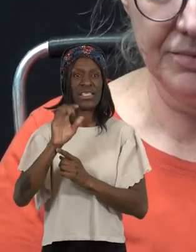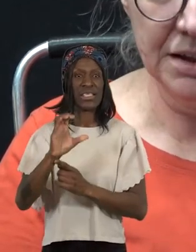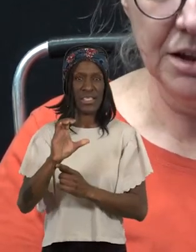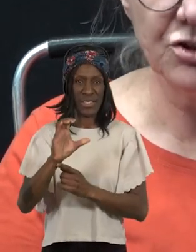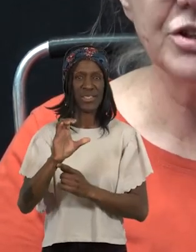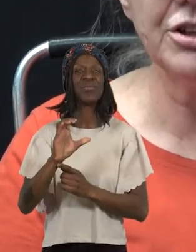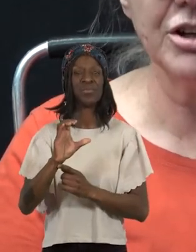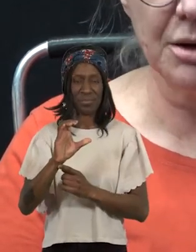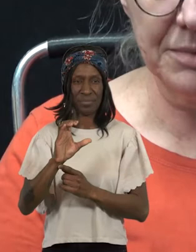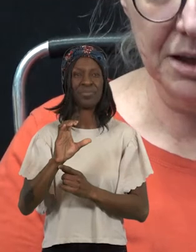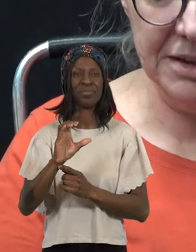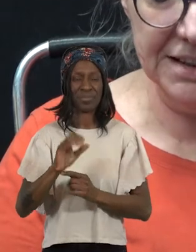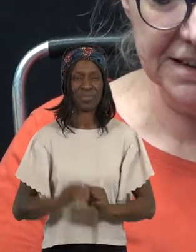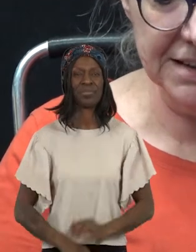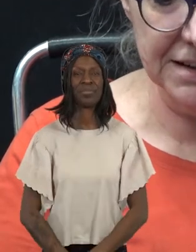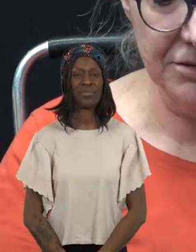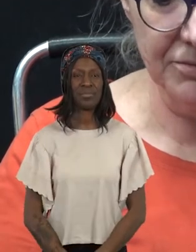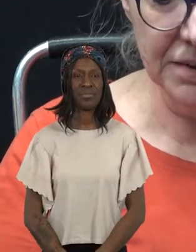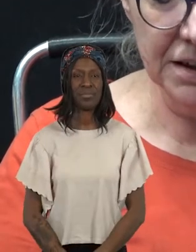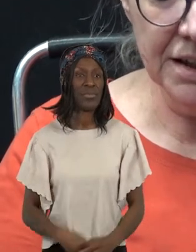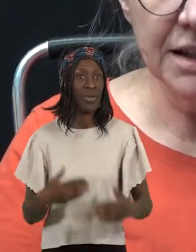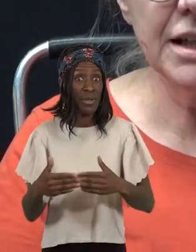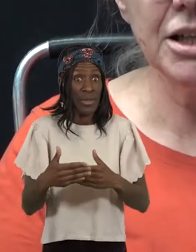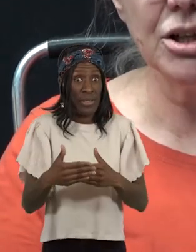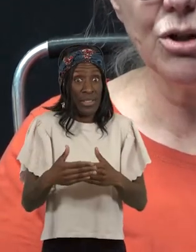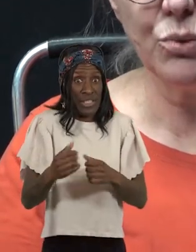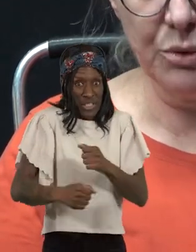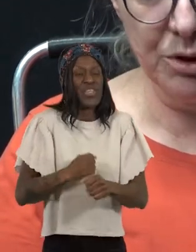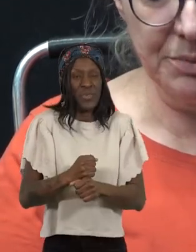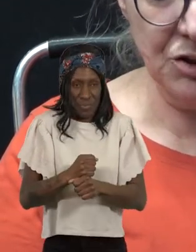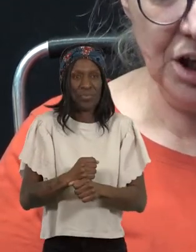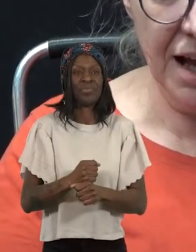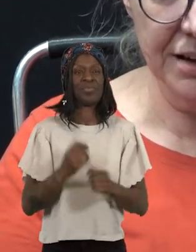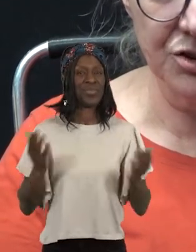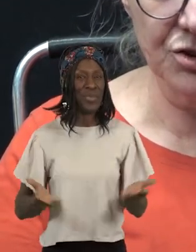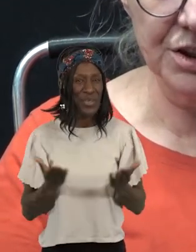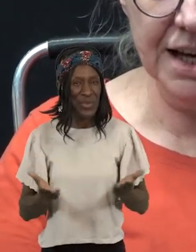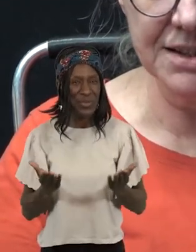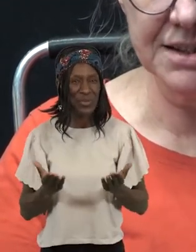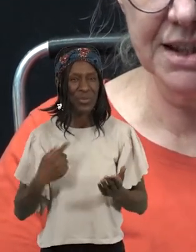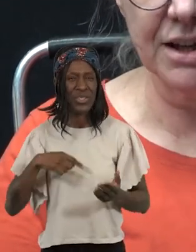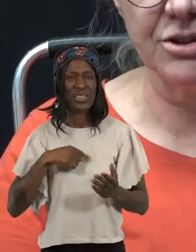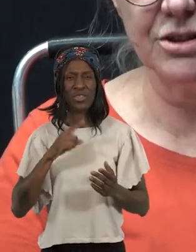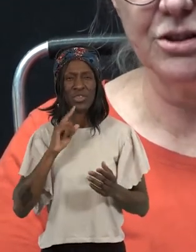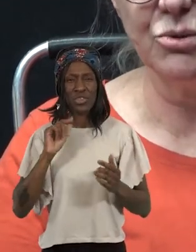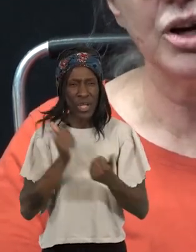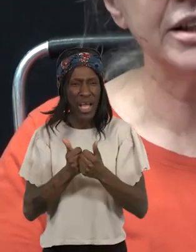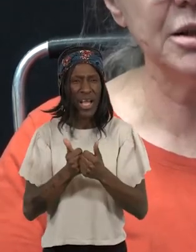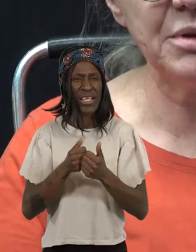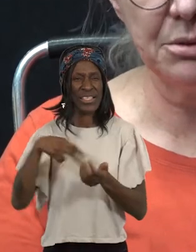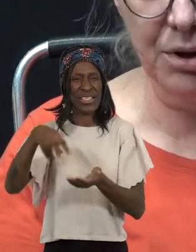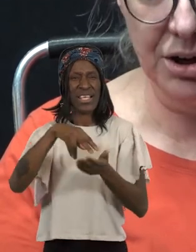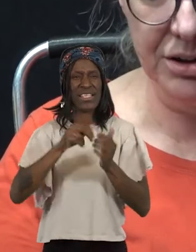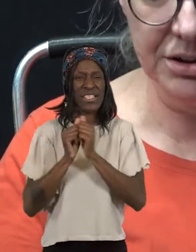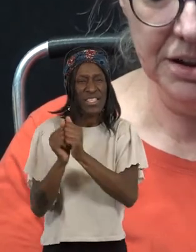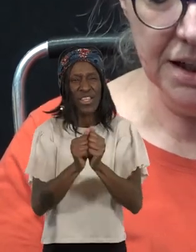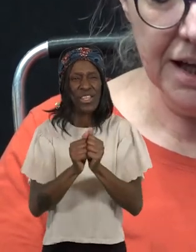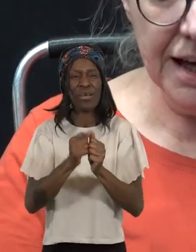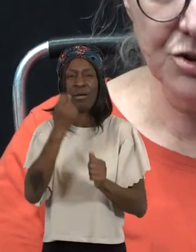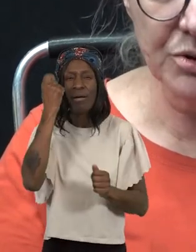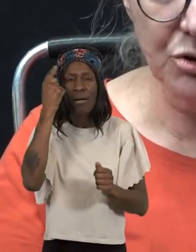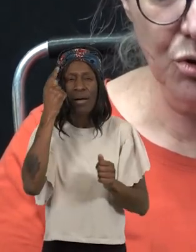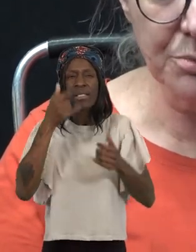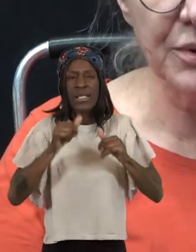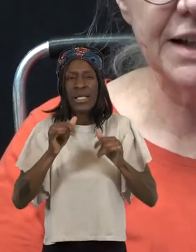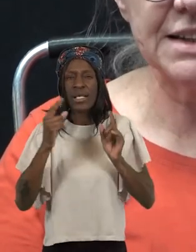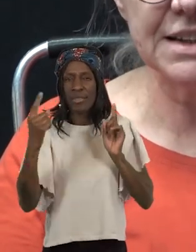Company, during our upcoming season. Here, we will be challenged to dance together while keeping apart